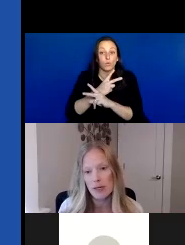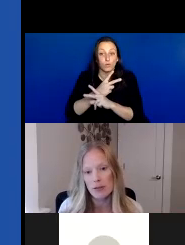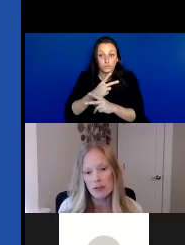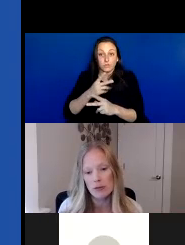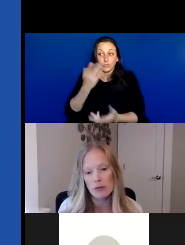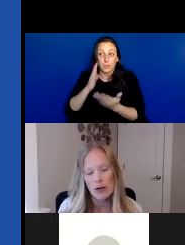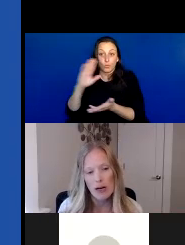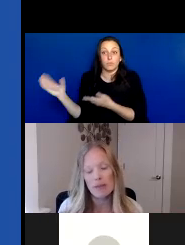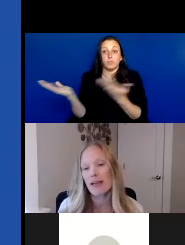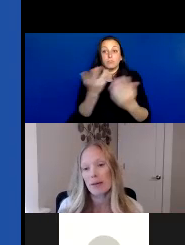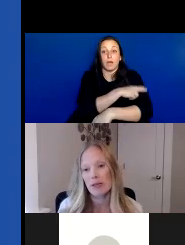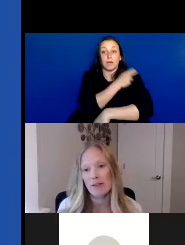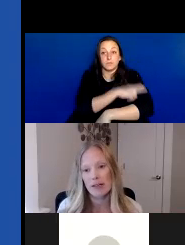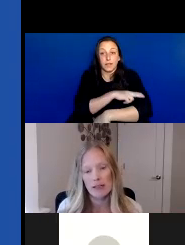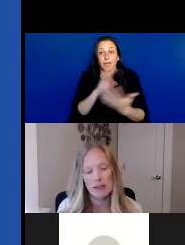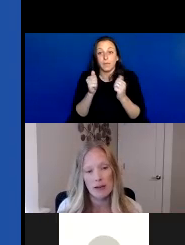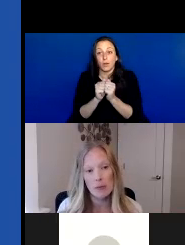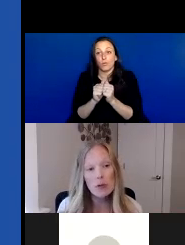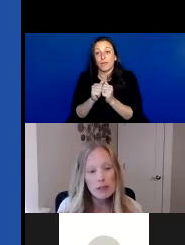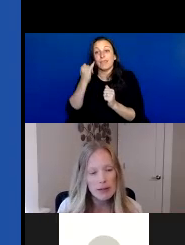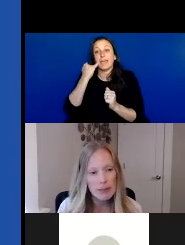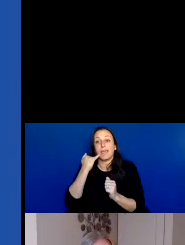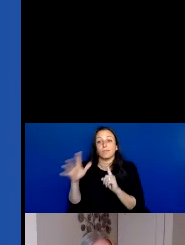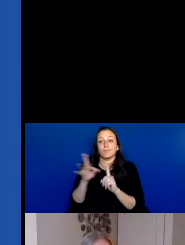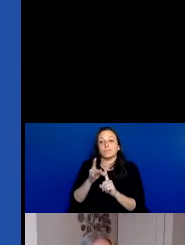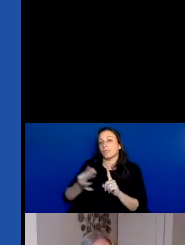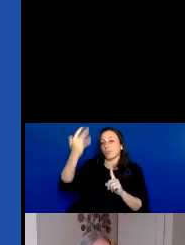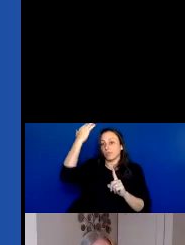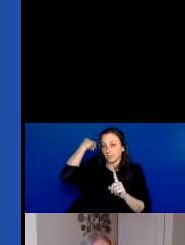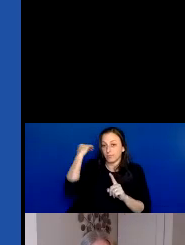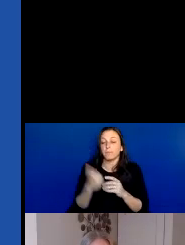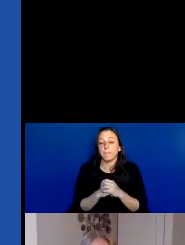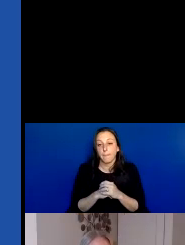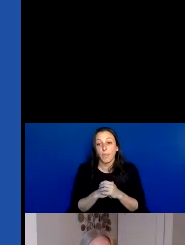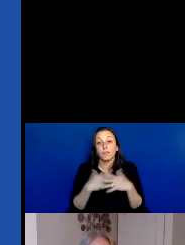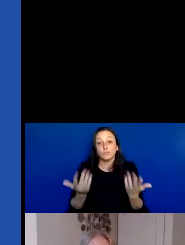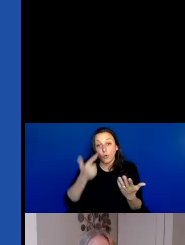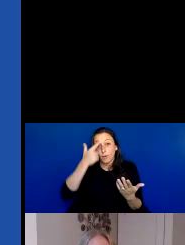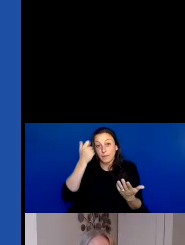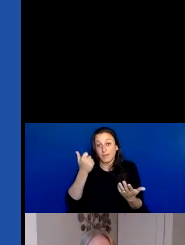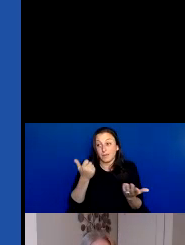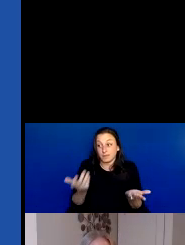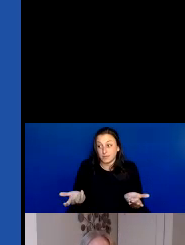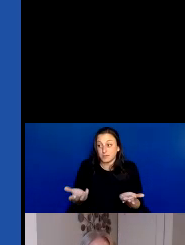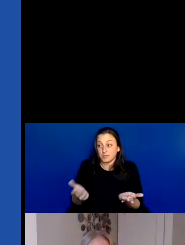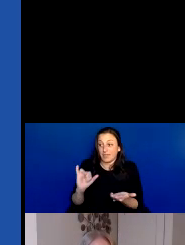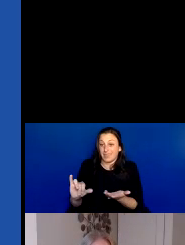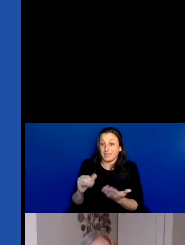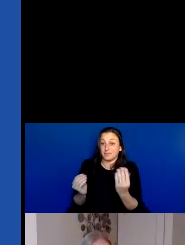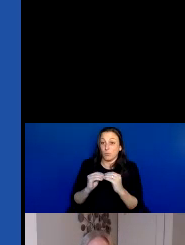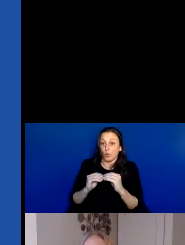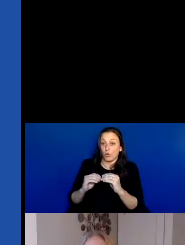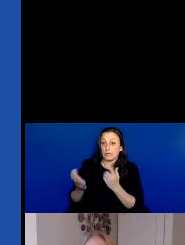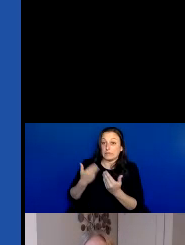now compared to if they had been infected earlier in the pandemic. And so because of that, it's really important more now